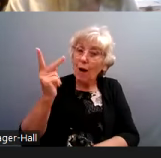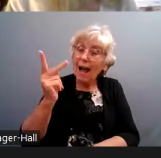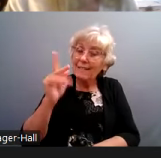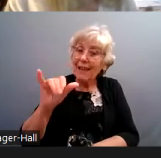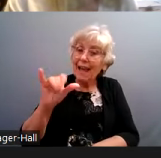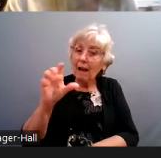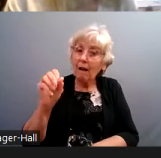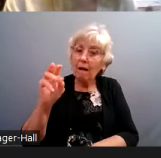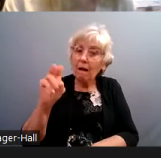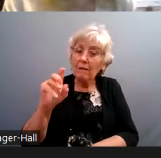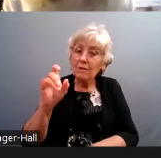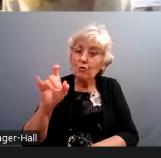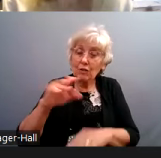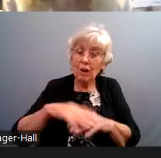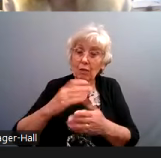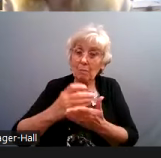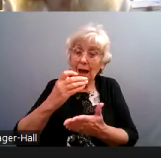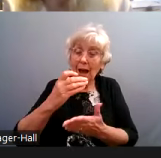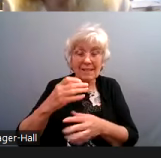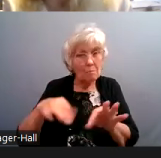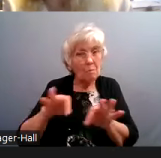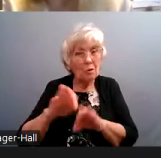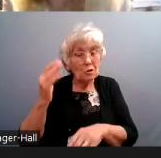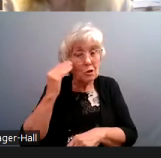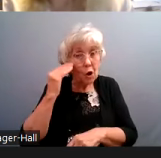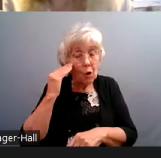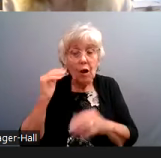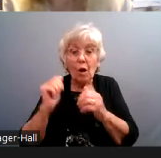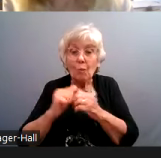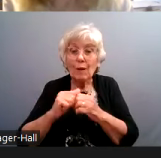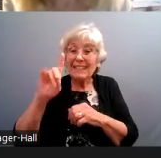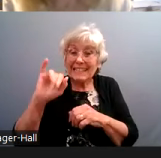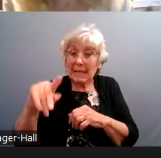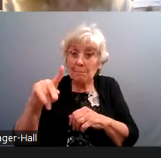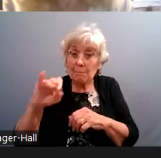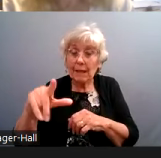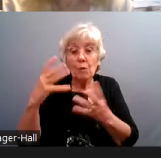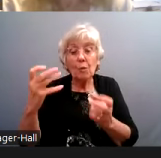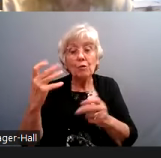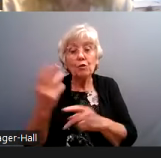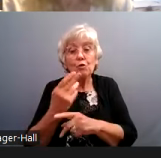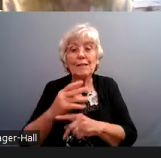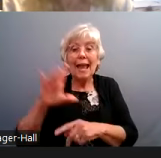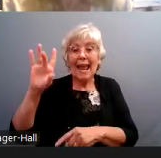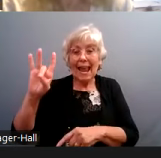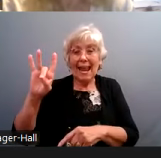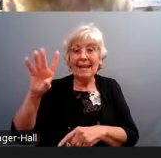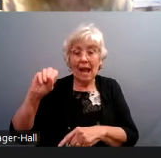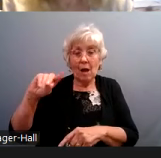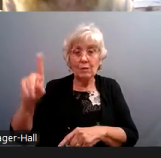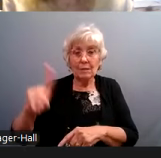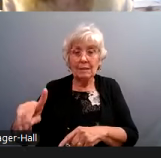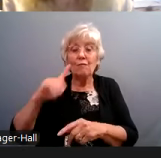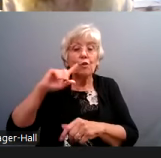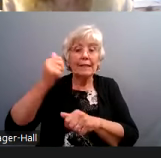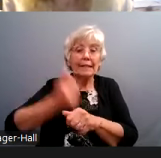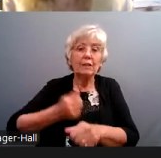you're helping the animal care team, you know, with the dipping, you know, we want to use the 8 ounces per